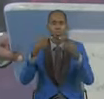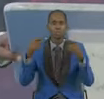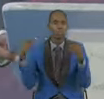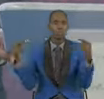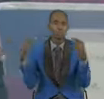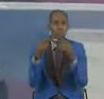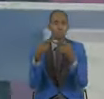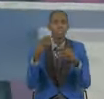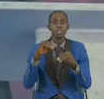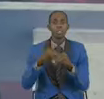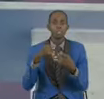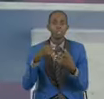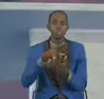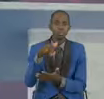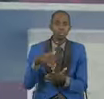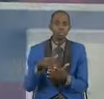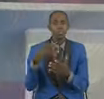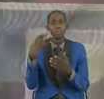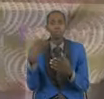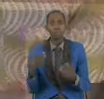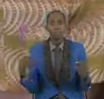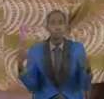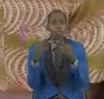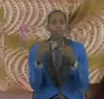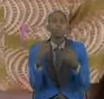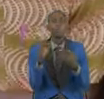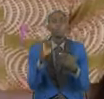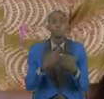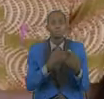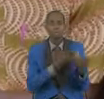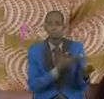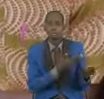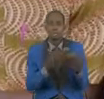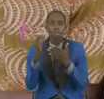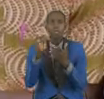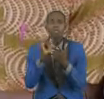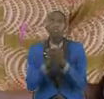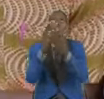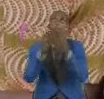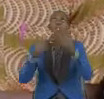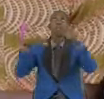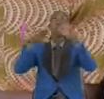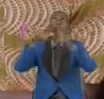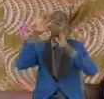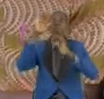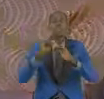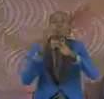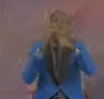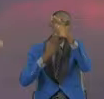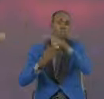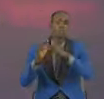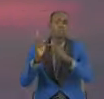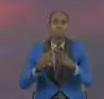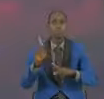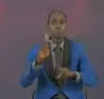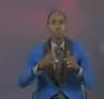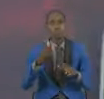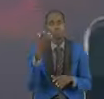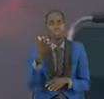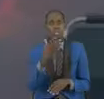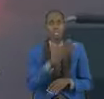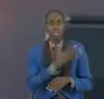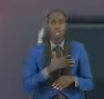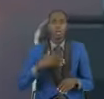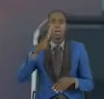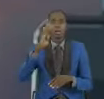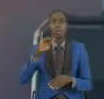contradiction, to carry the heavenly vision to them there. And by the grace of God, we then